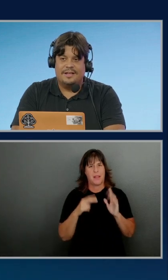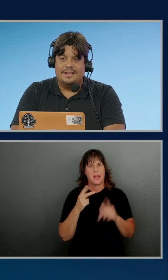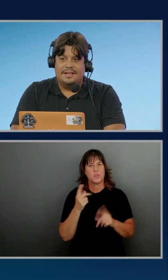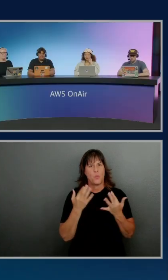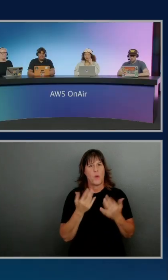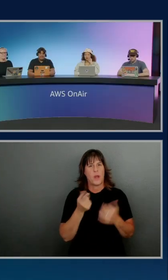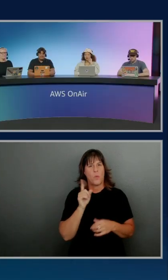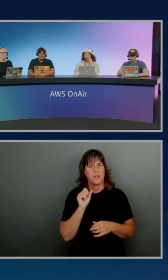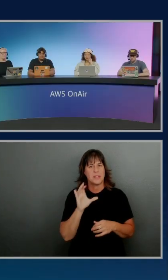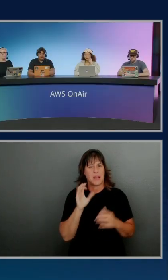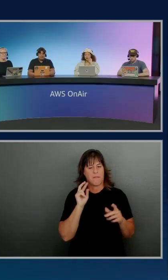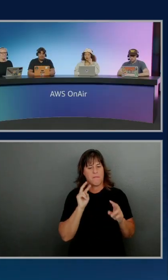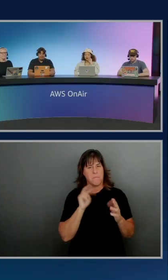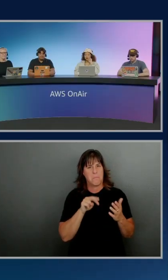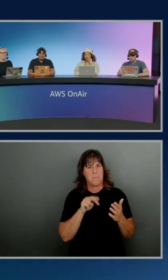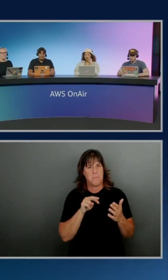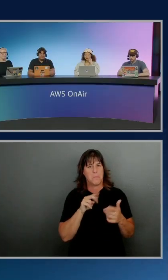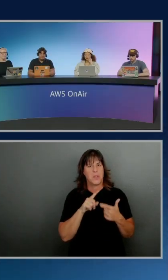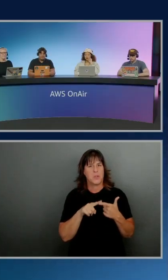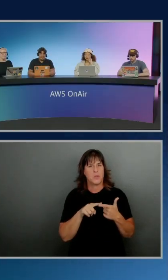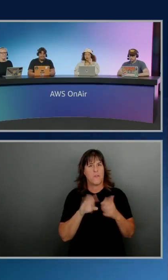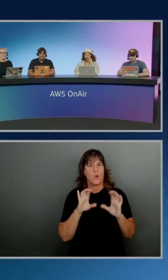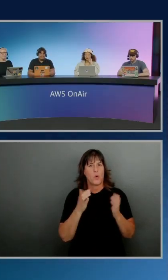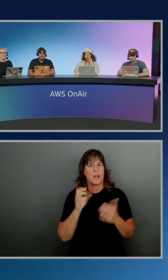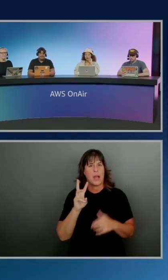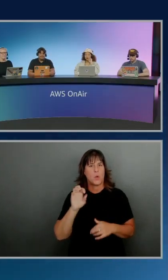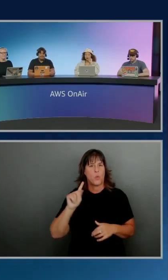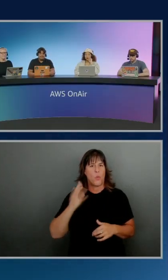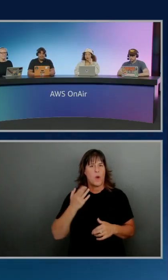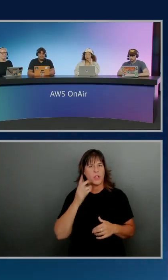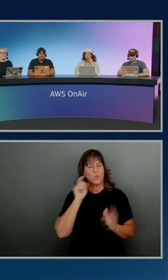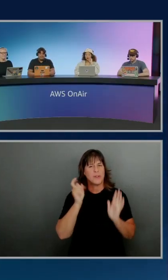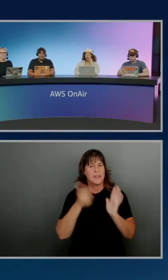more. So CloudWatch will detect the